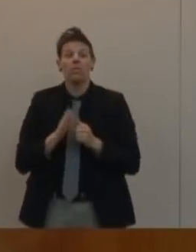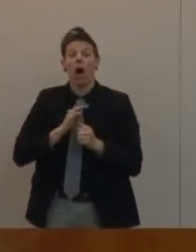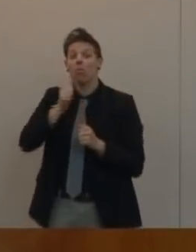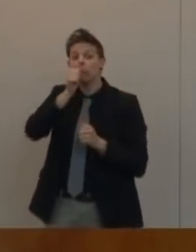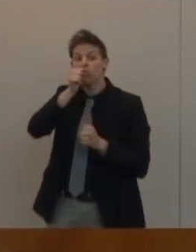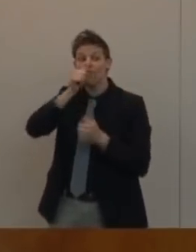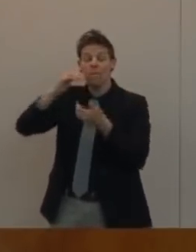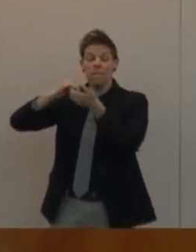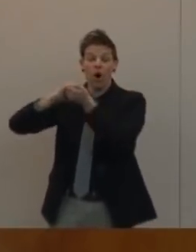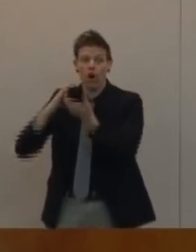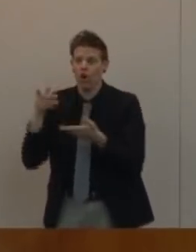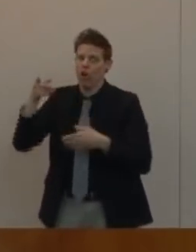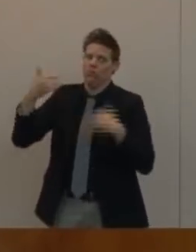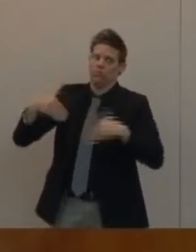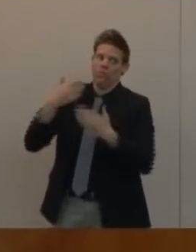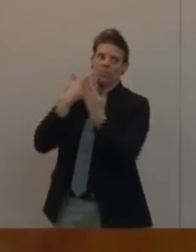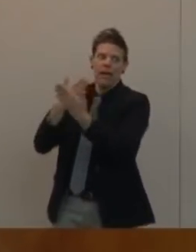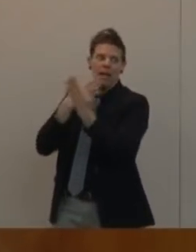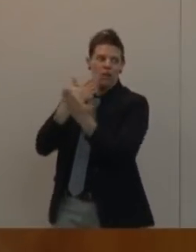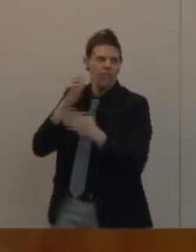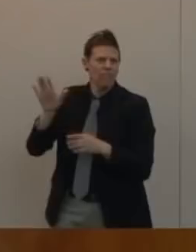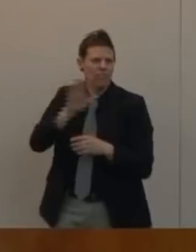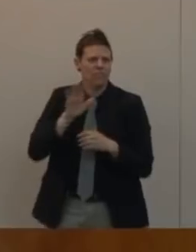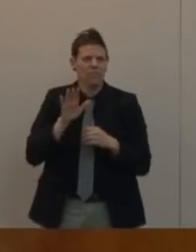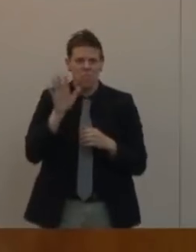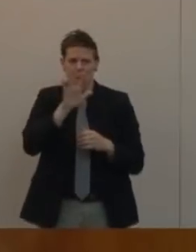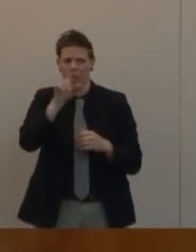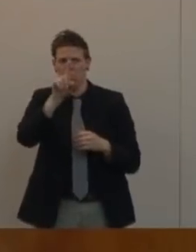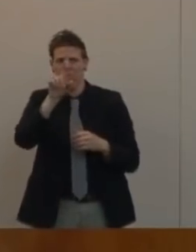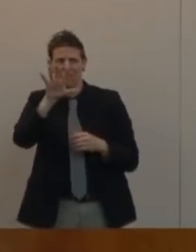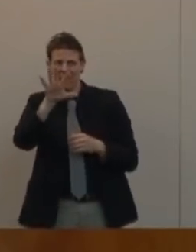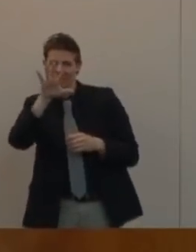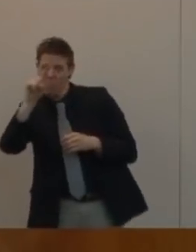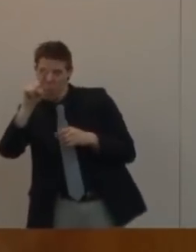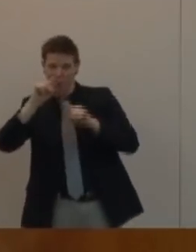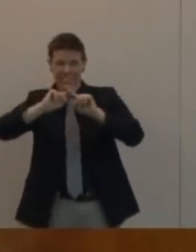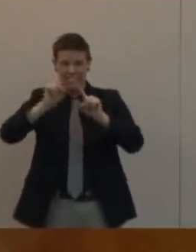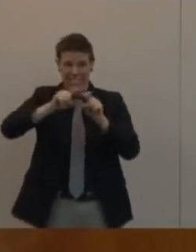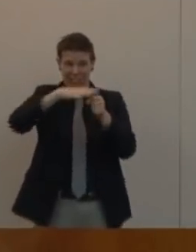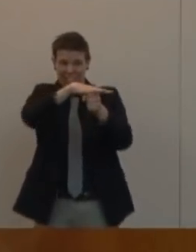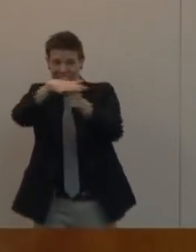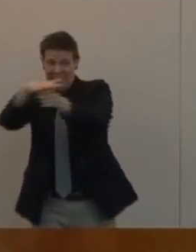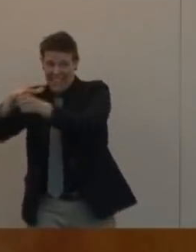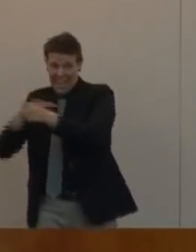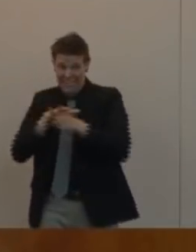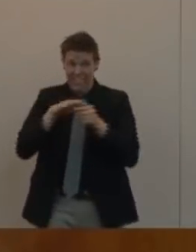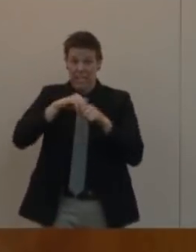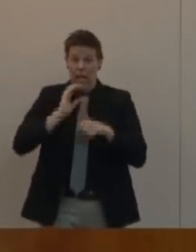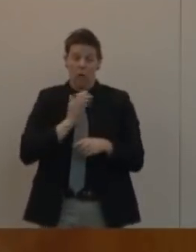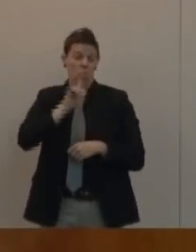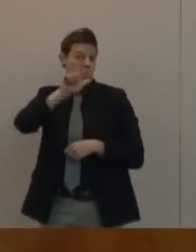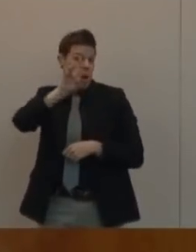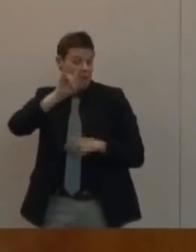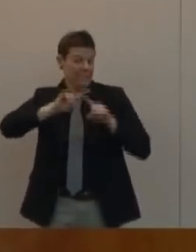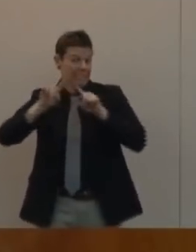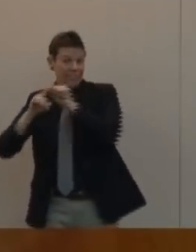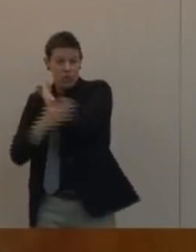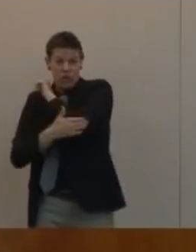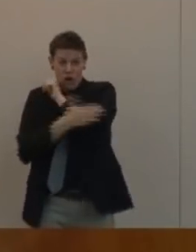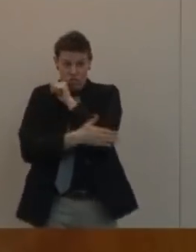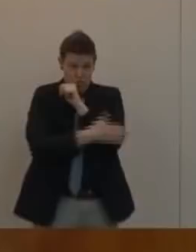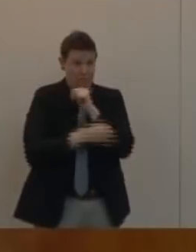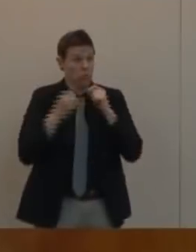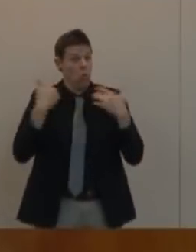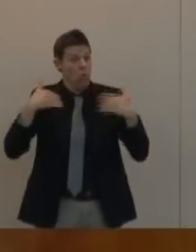to, I think today we had 51 sites in 28 counties. On Saturday, we'll be in 31 of